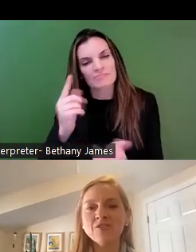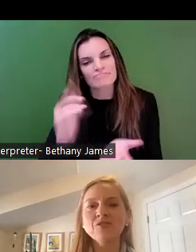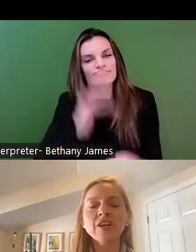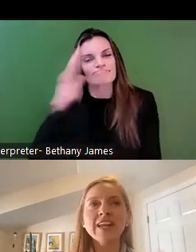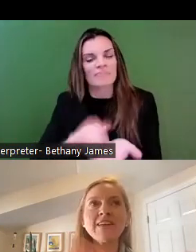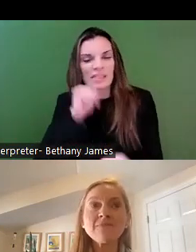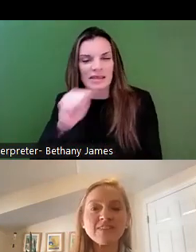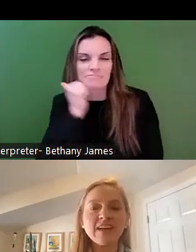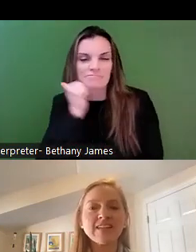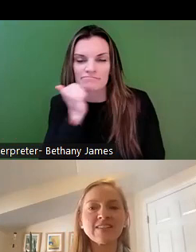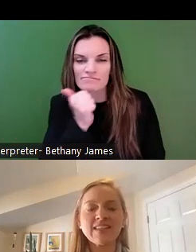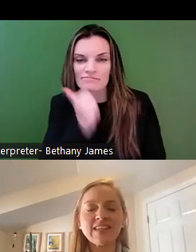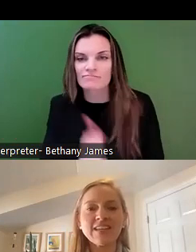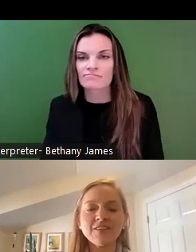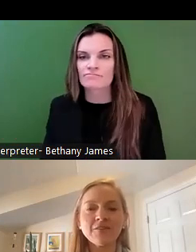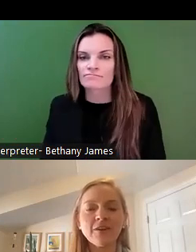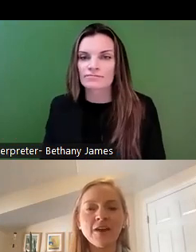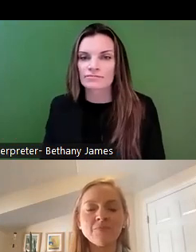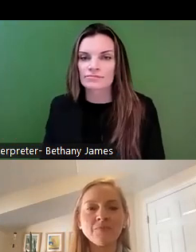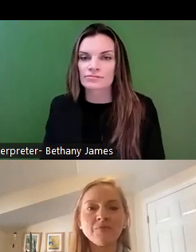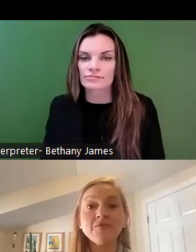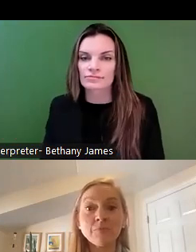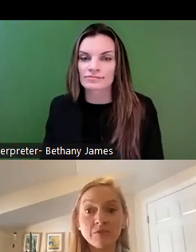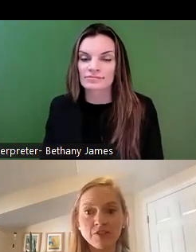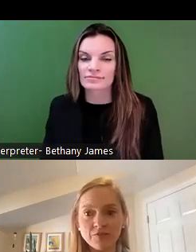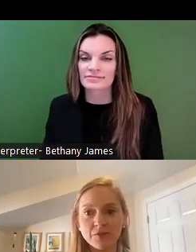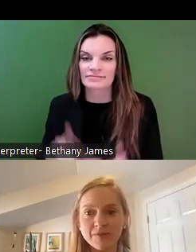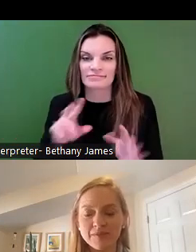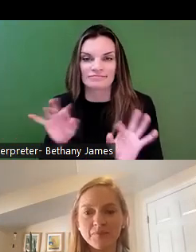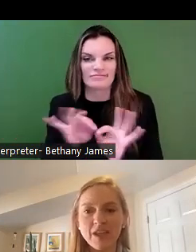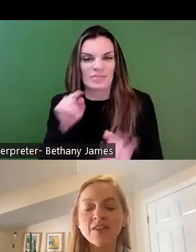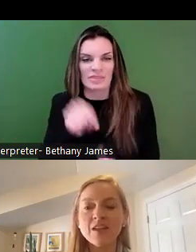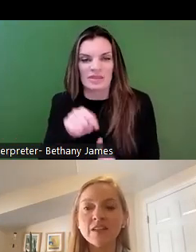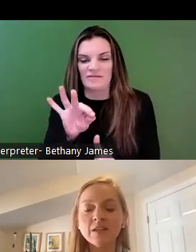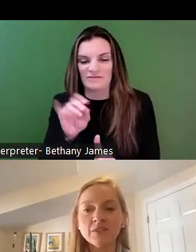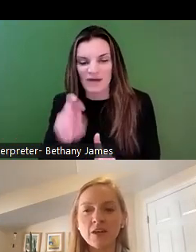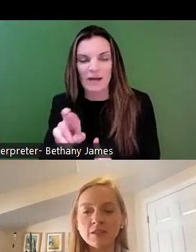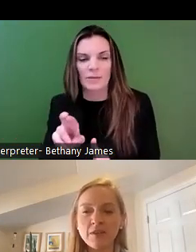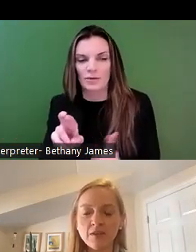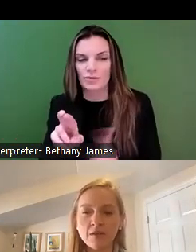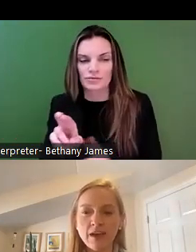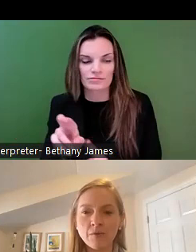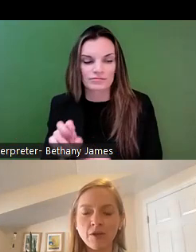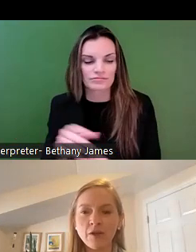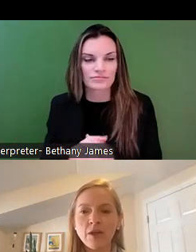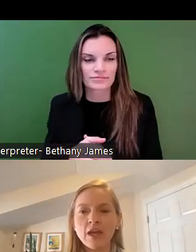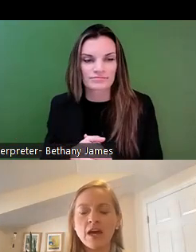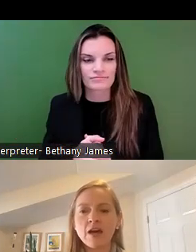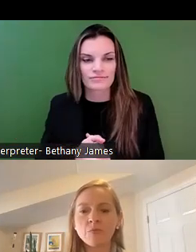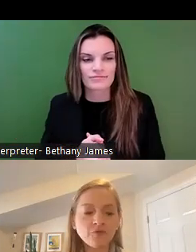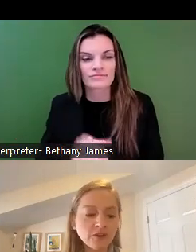and try to emphasize the fiber rich foods. And then, like we talked about the